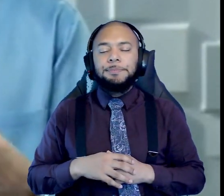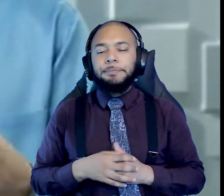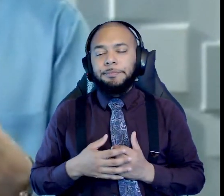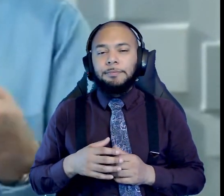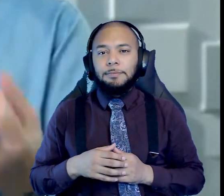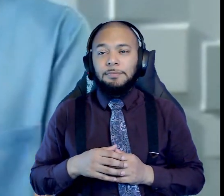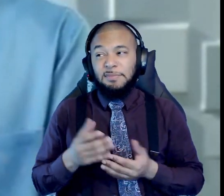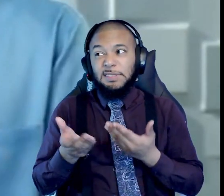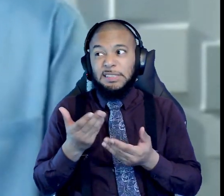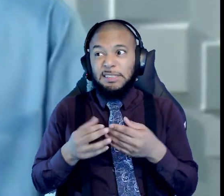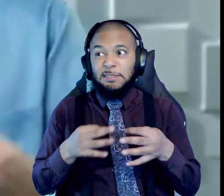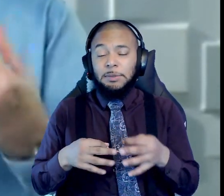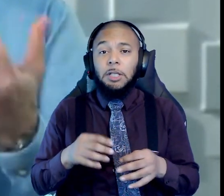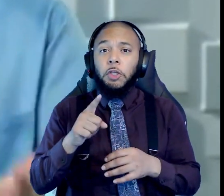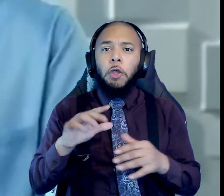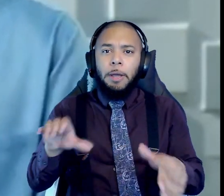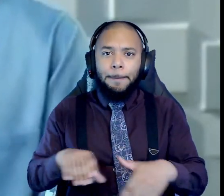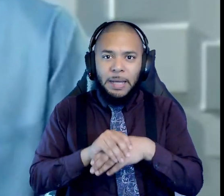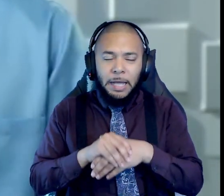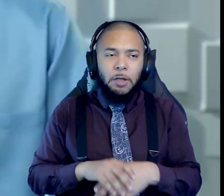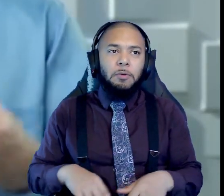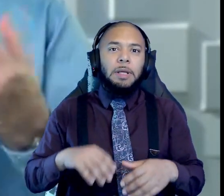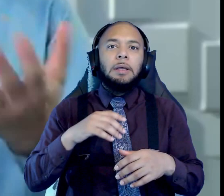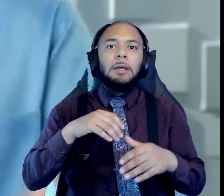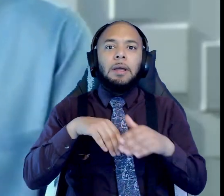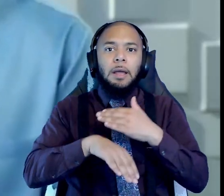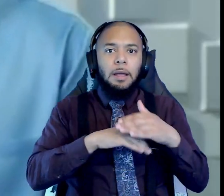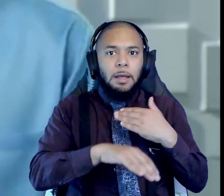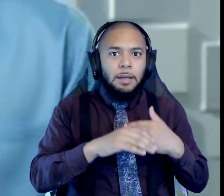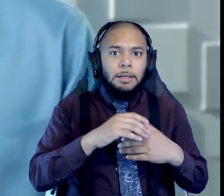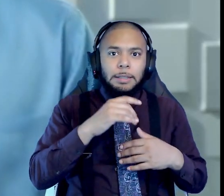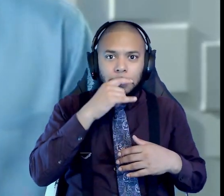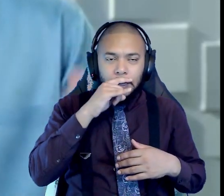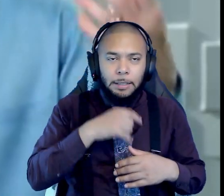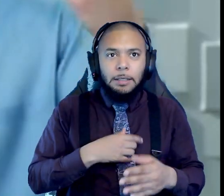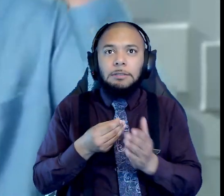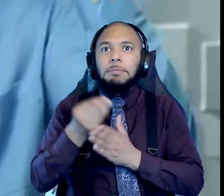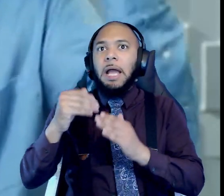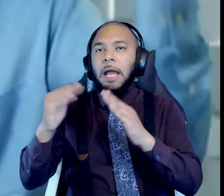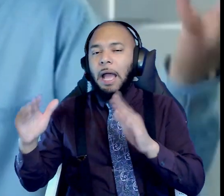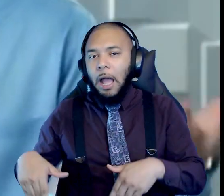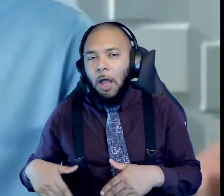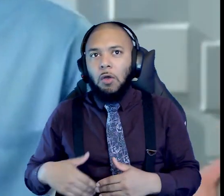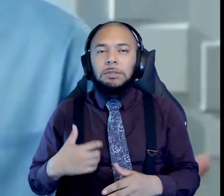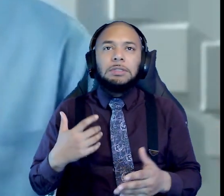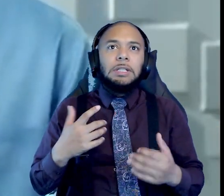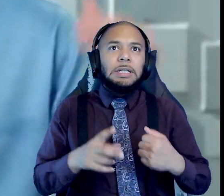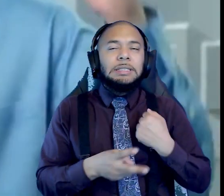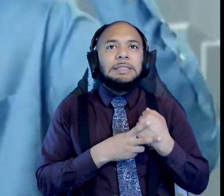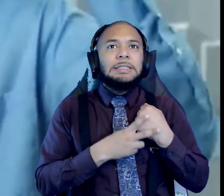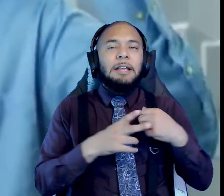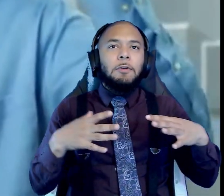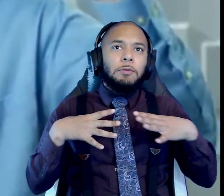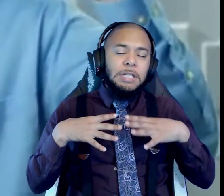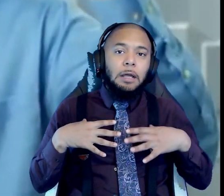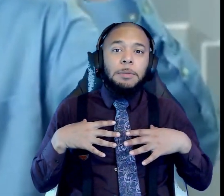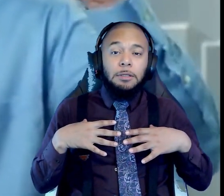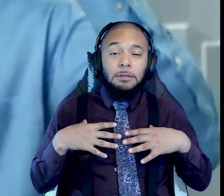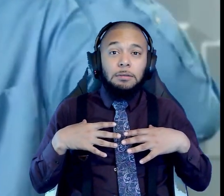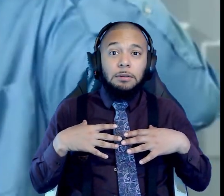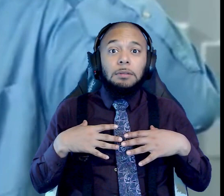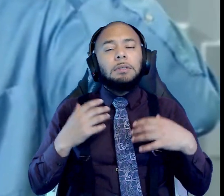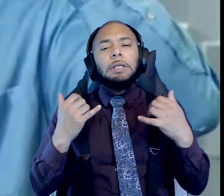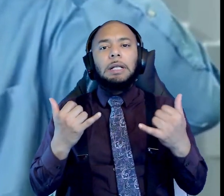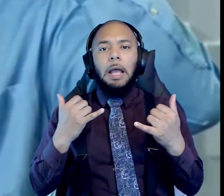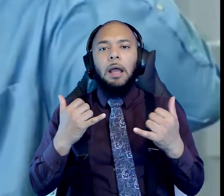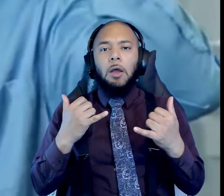as you get married as you have kids as you buy a house as you start thinking I've got to save for retirement that's really when